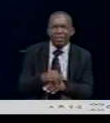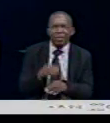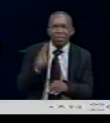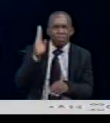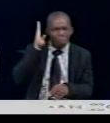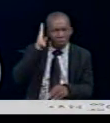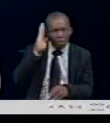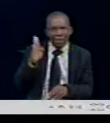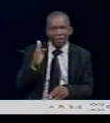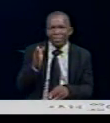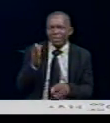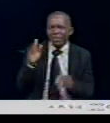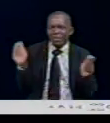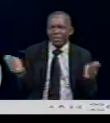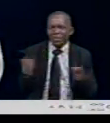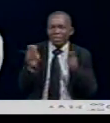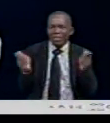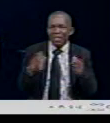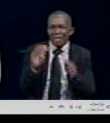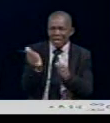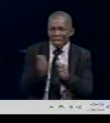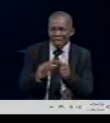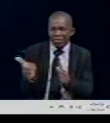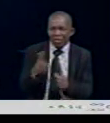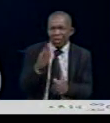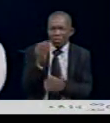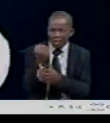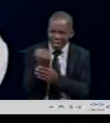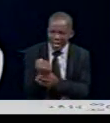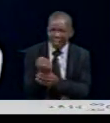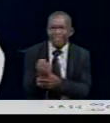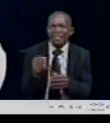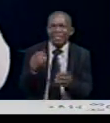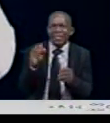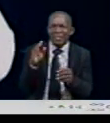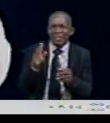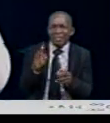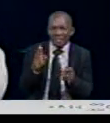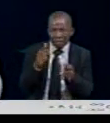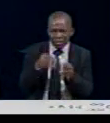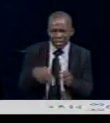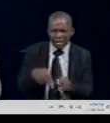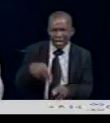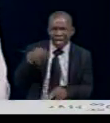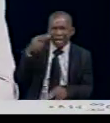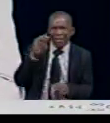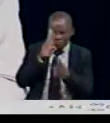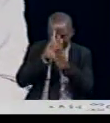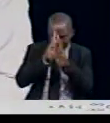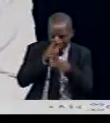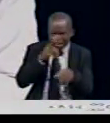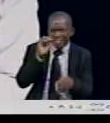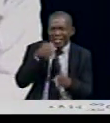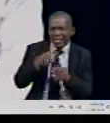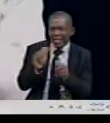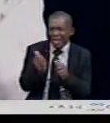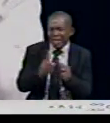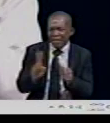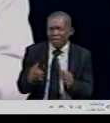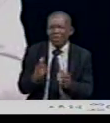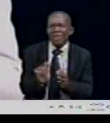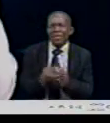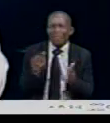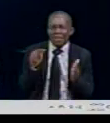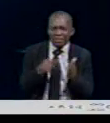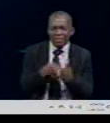Christ will be celebrated, will be upheld, will be heard with all tenacity. Let's pray that the message